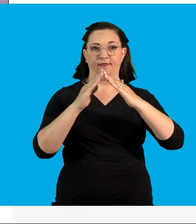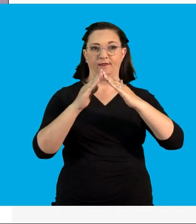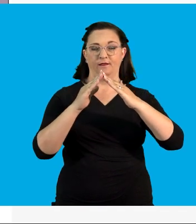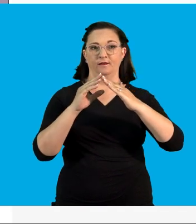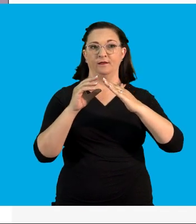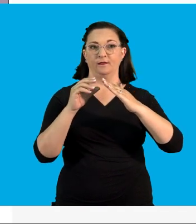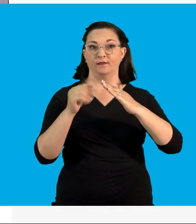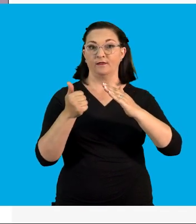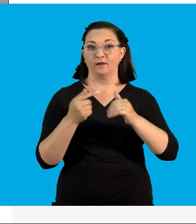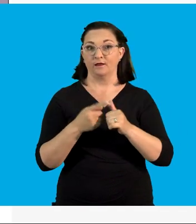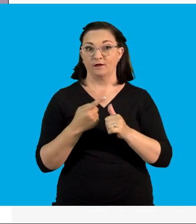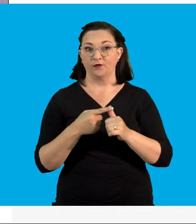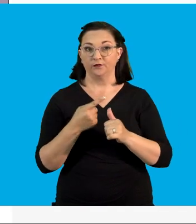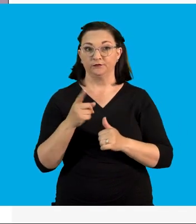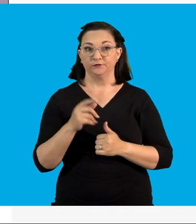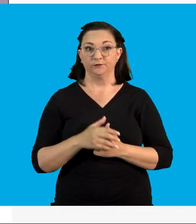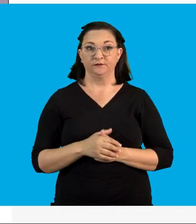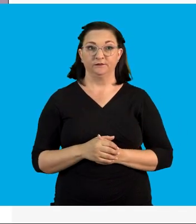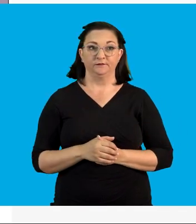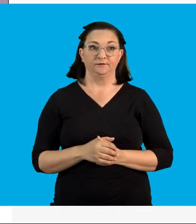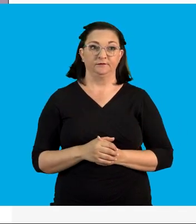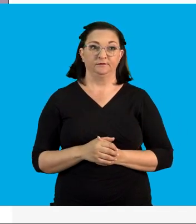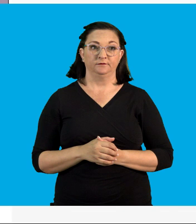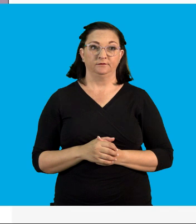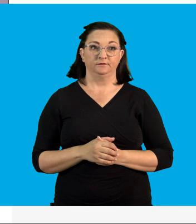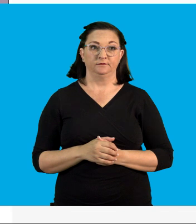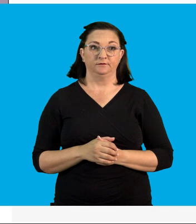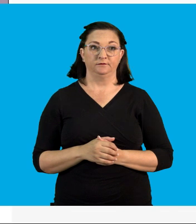And it gives us